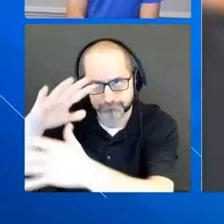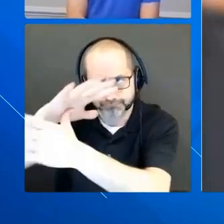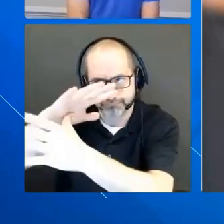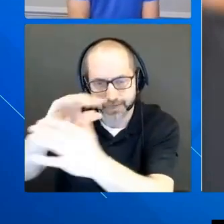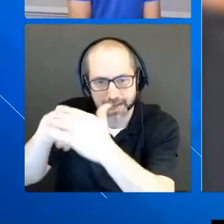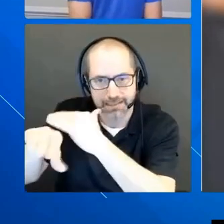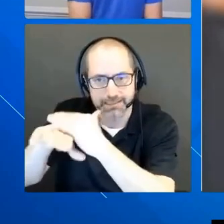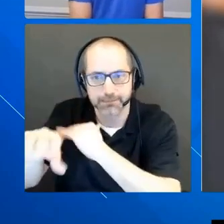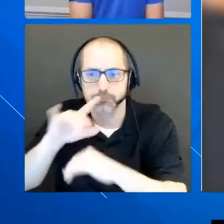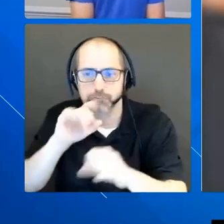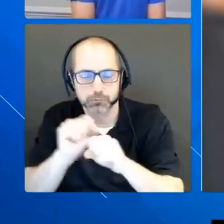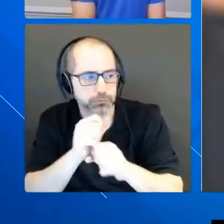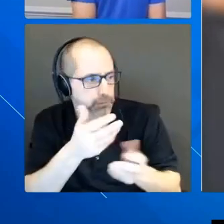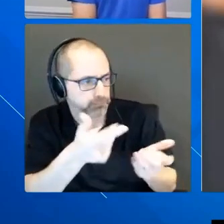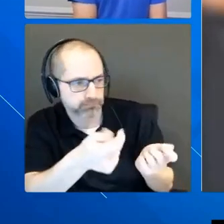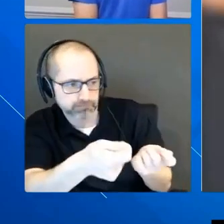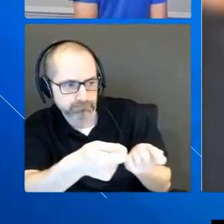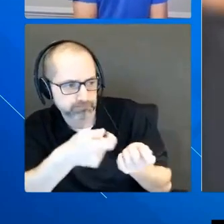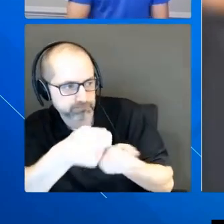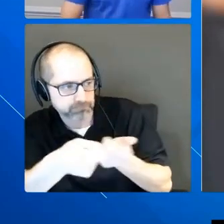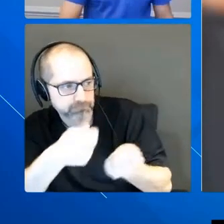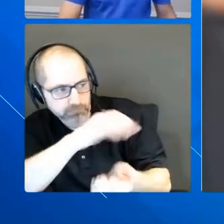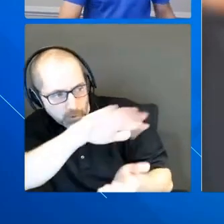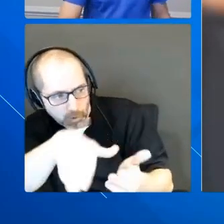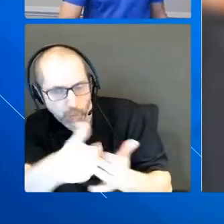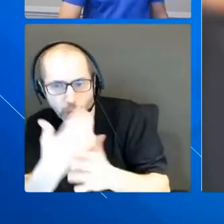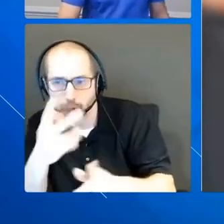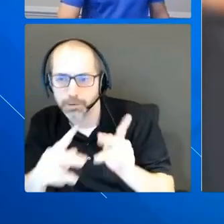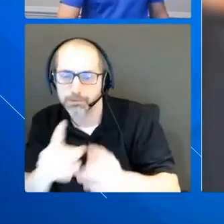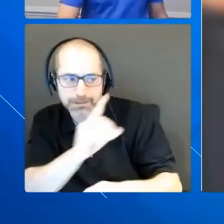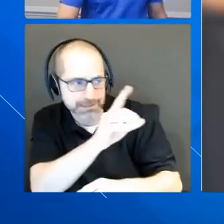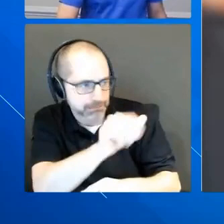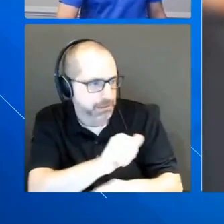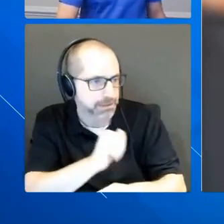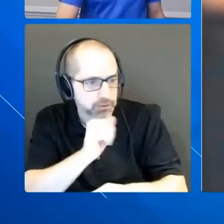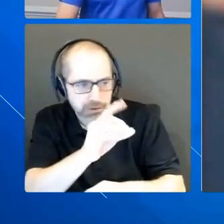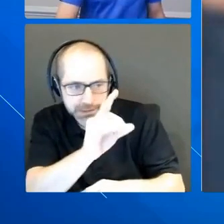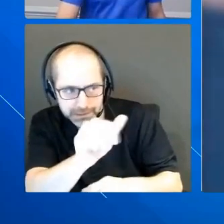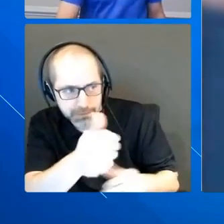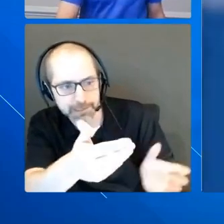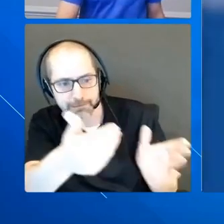all your constituents, those with disabilities and beyond, requires accessible experiences.